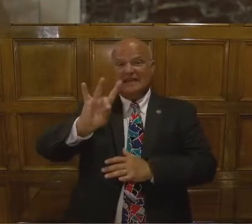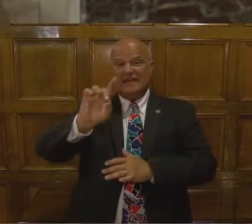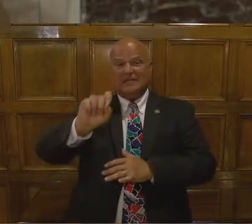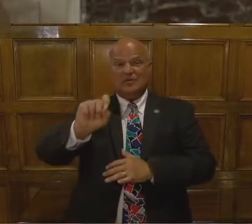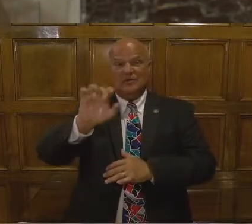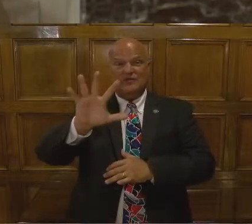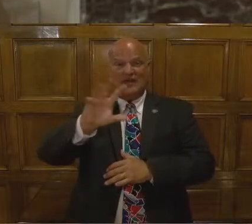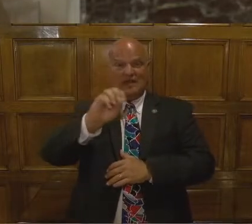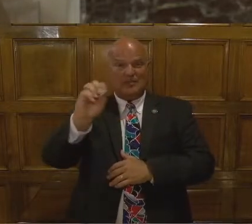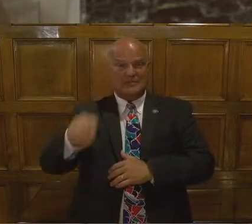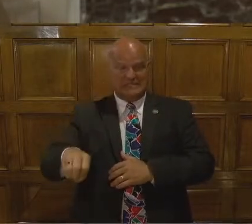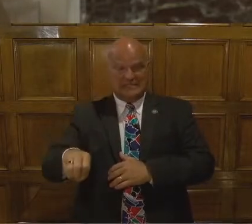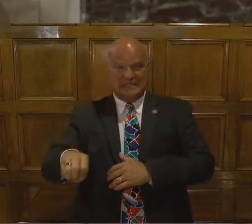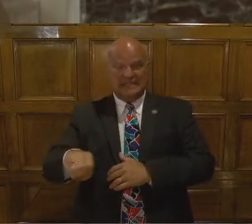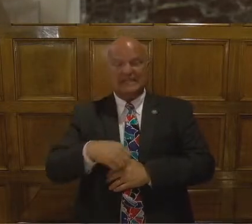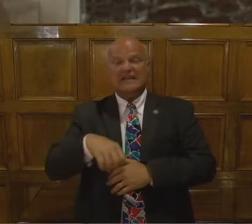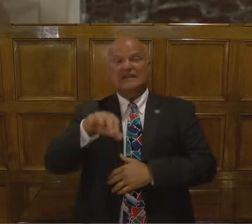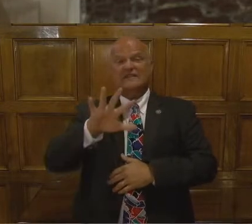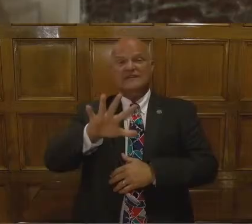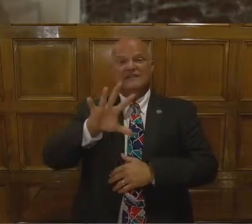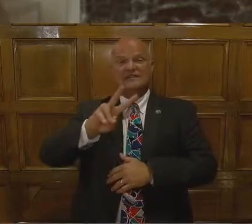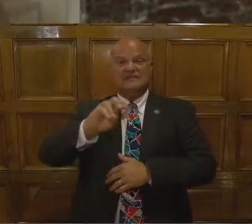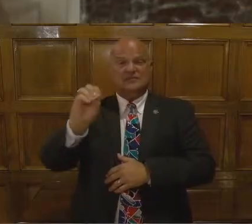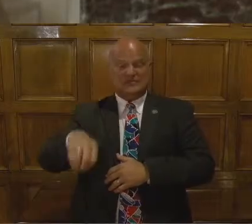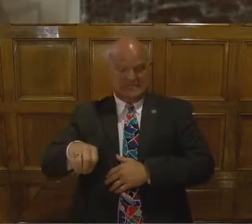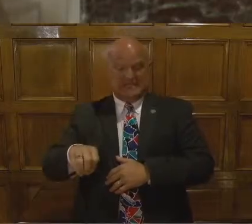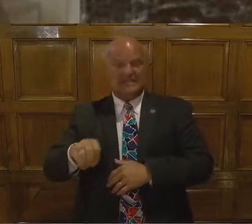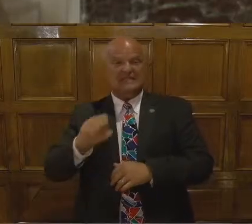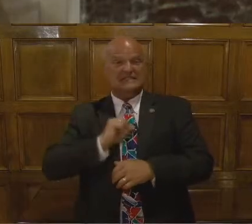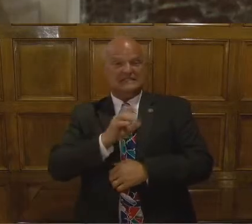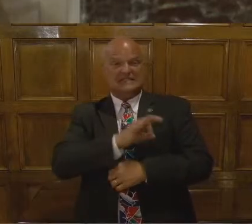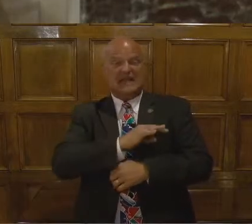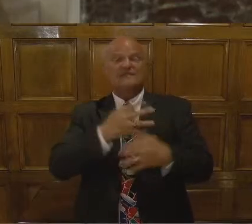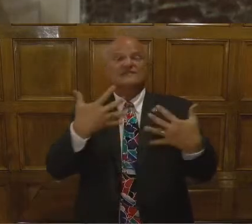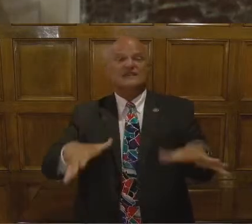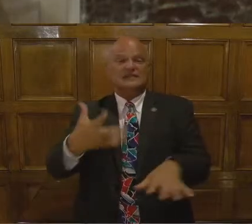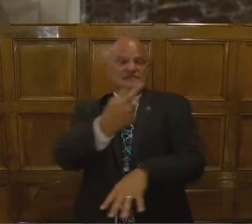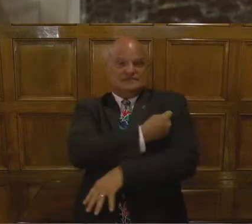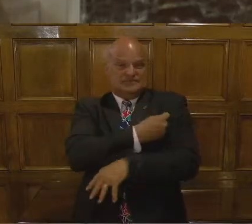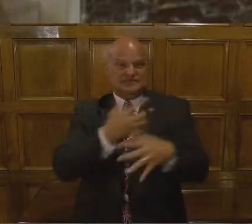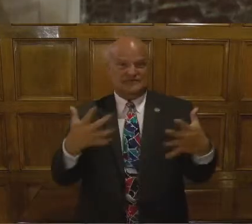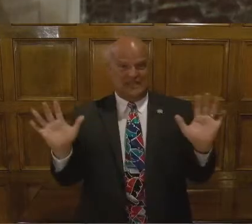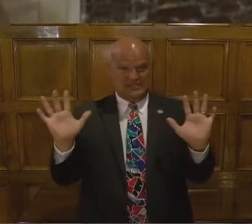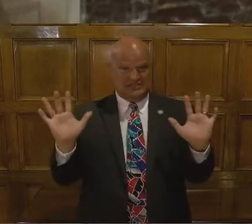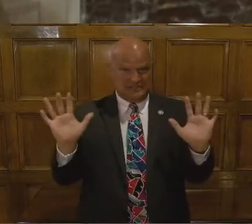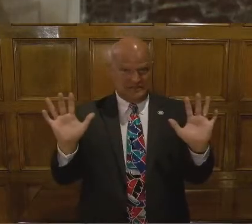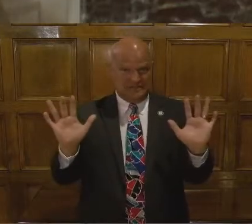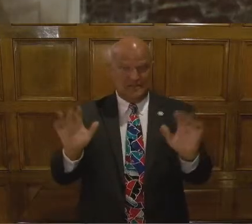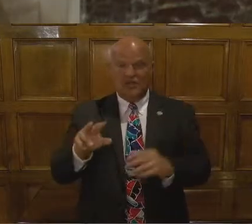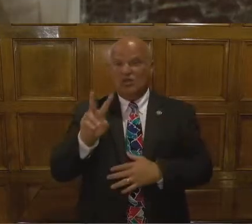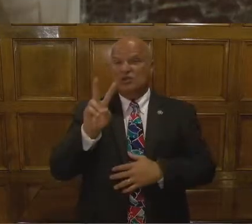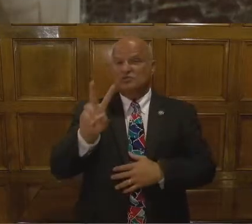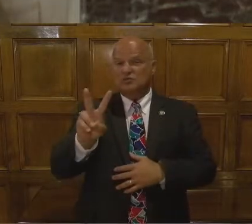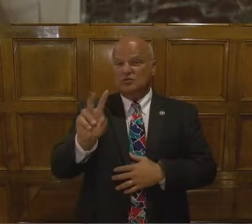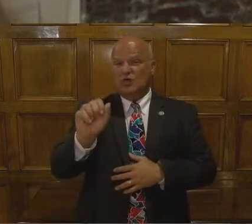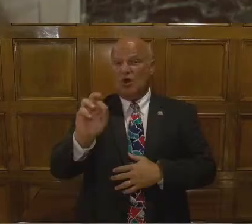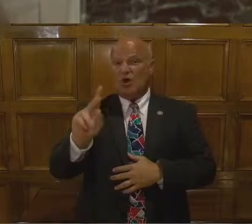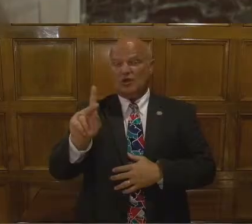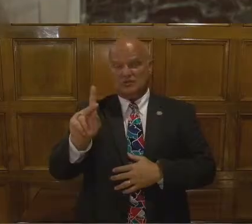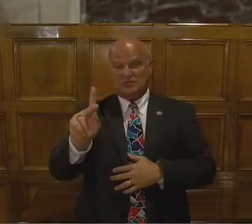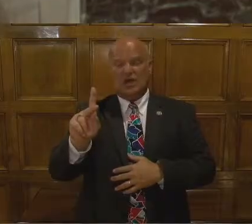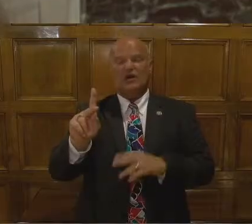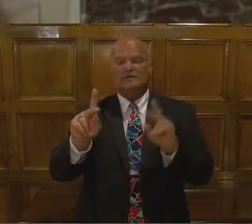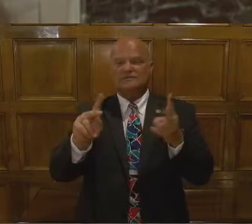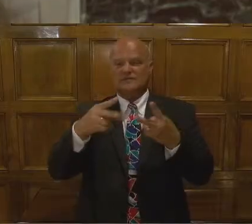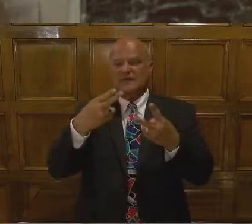78.5% of residents and 57% of staff in Arkansas facilities have received the vaccine. 2 Arkansas facilities,